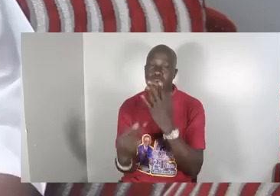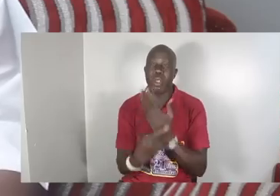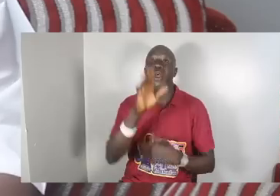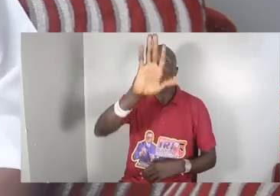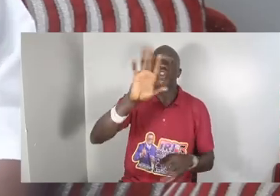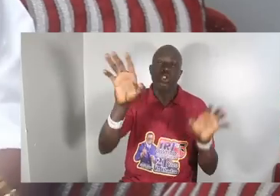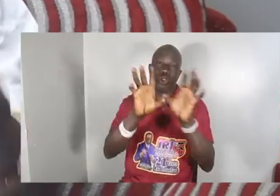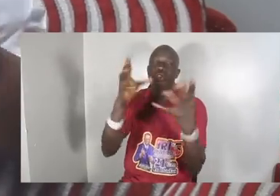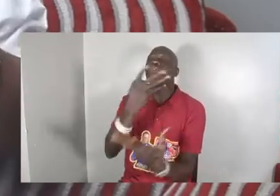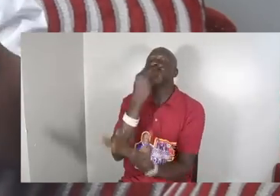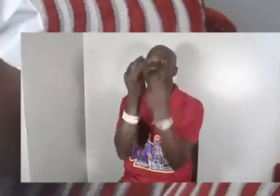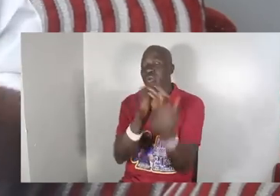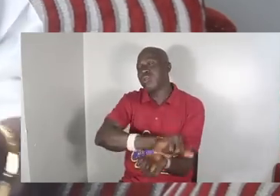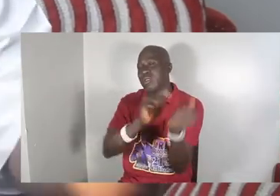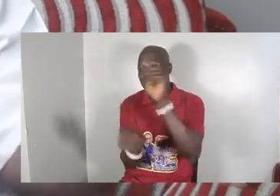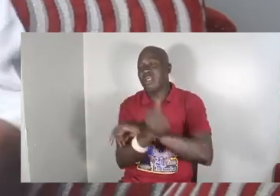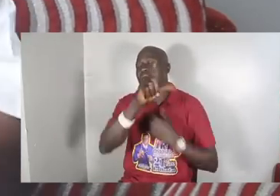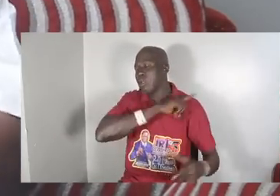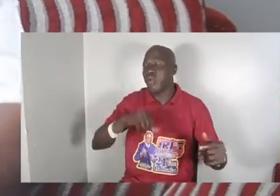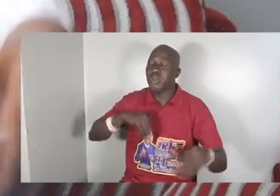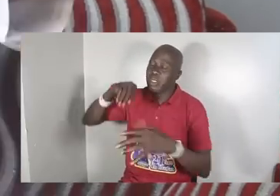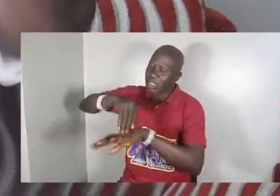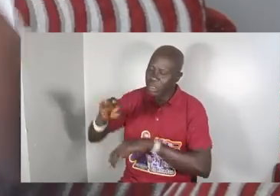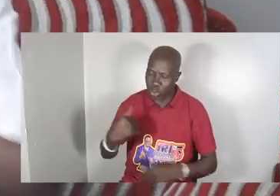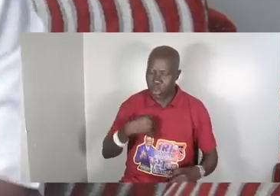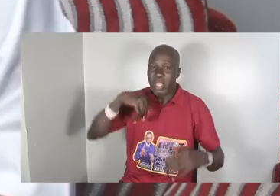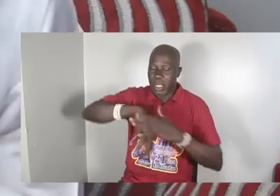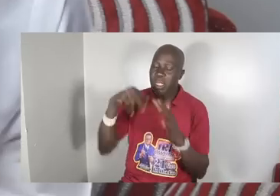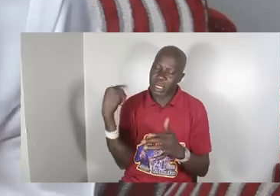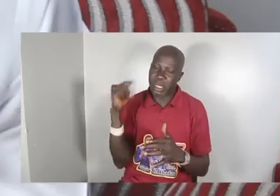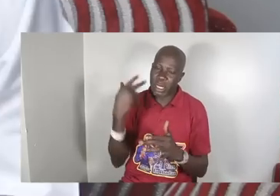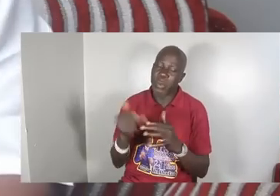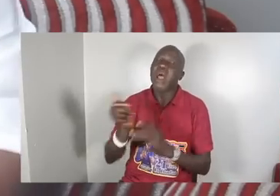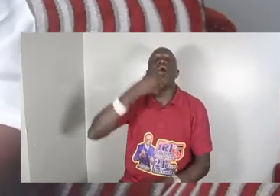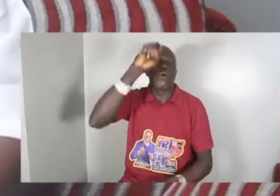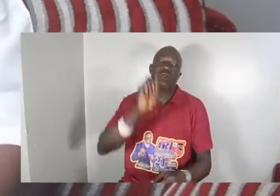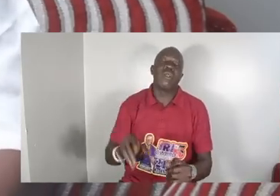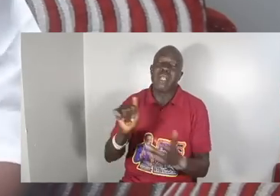There is no way we will not have a program. Your story must change. You lost time. In the name of Jesus, I